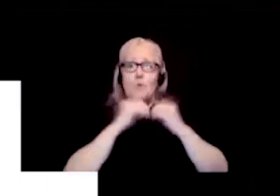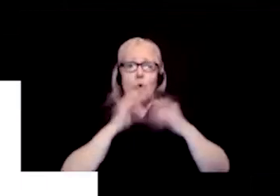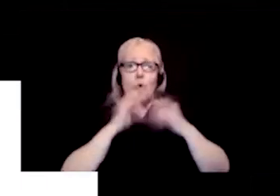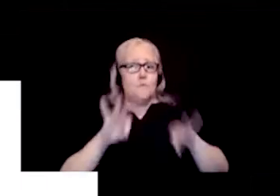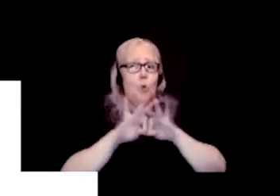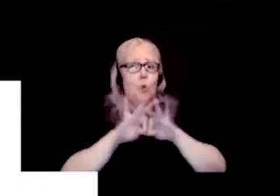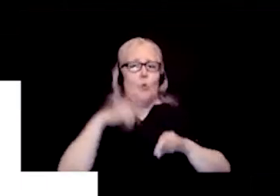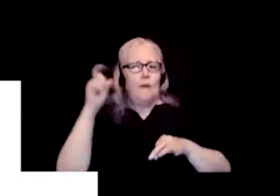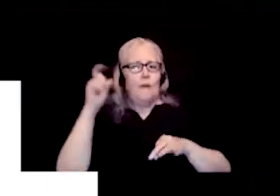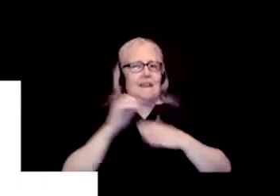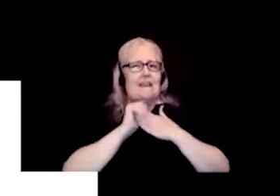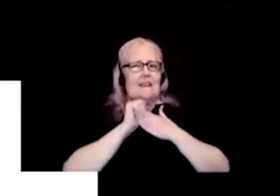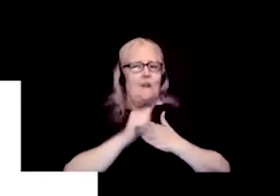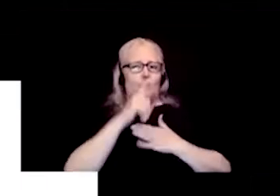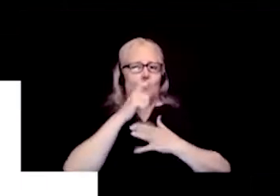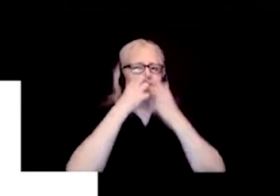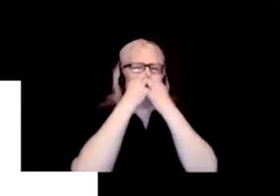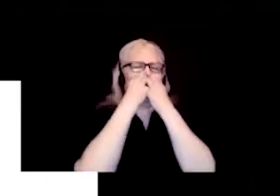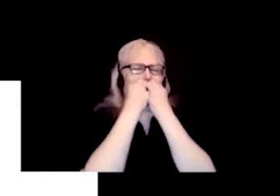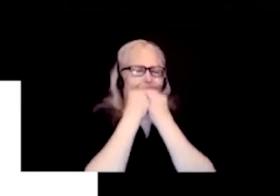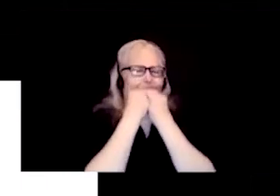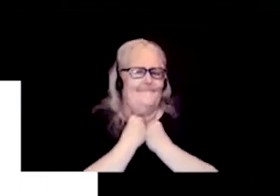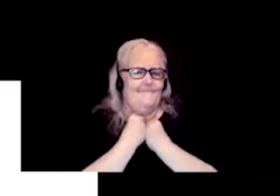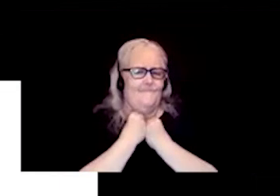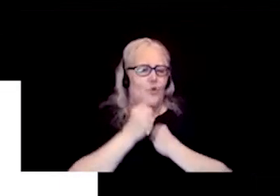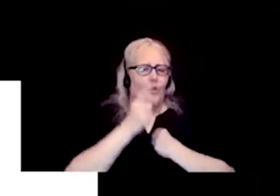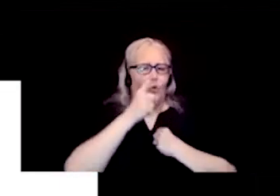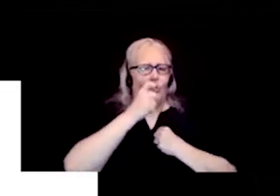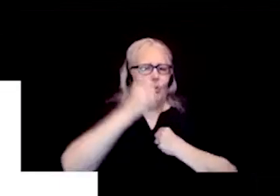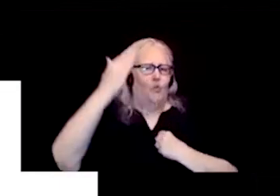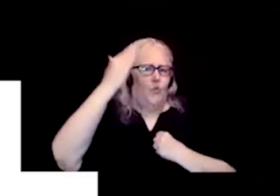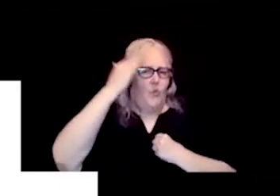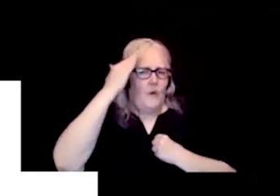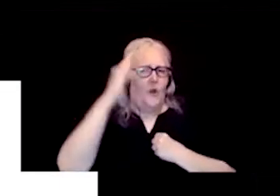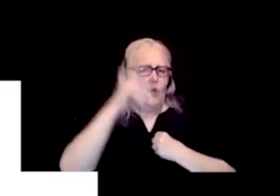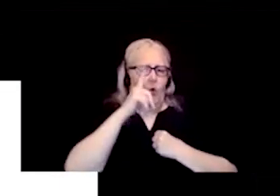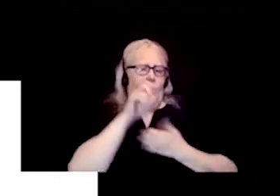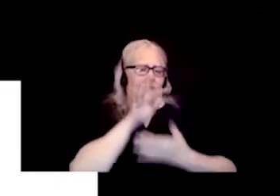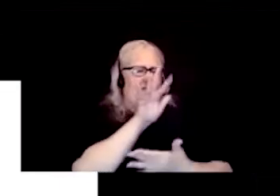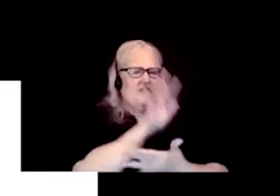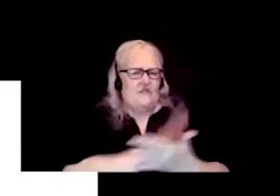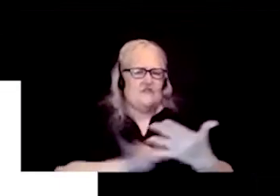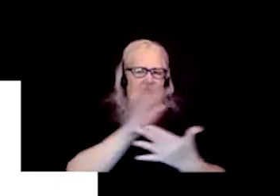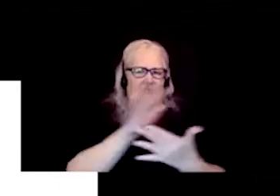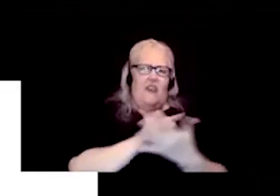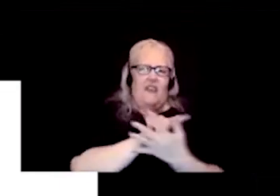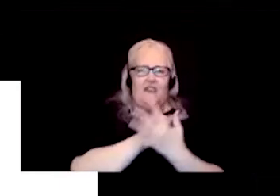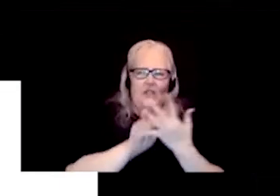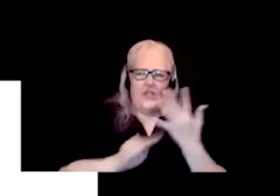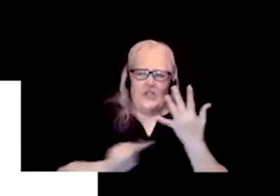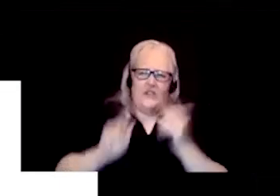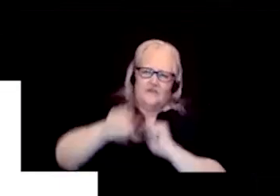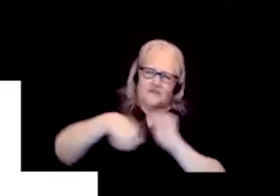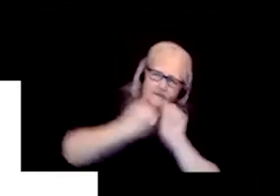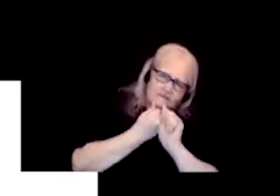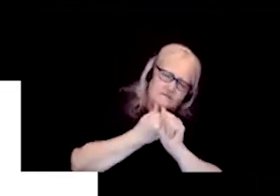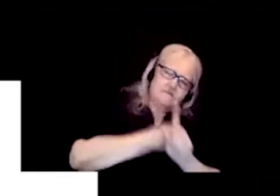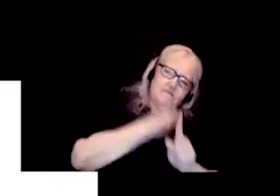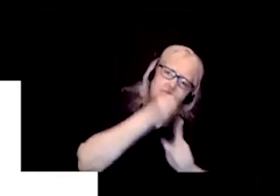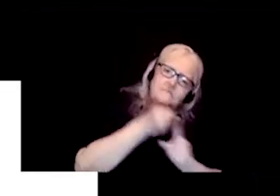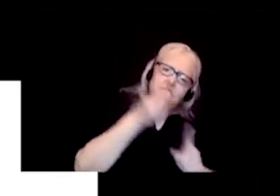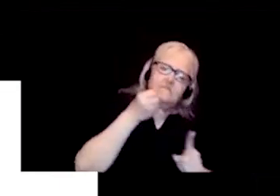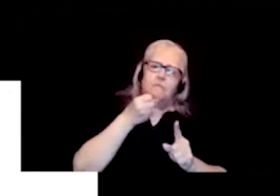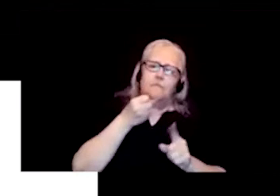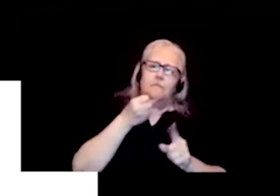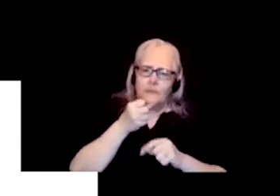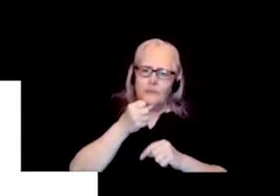care enough, who know enough. They've studied these pesky determinants, these drivers of inequities in our society, these